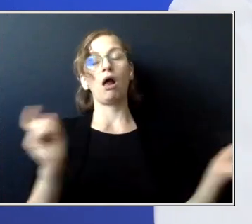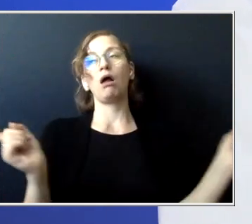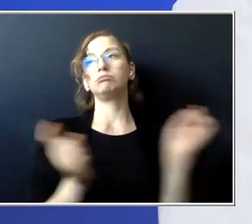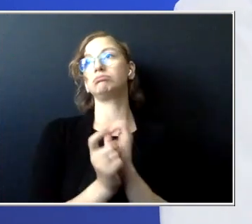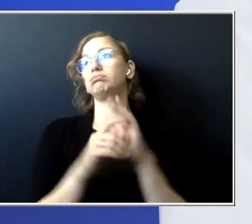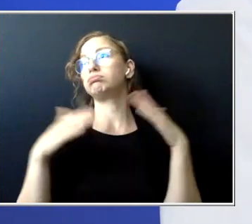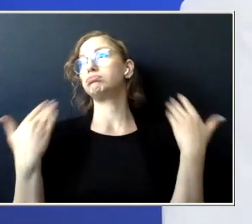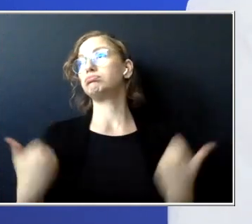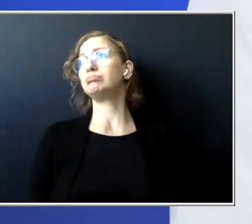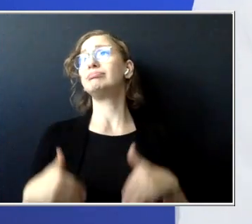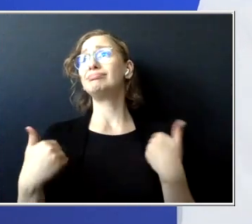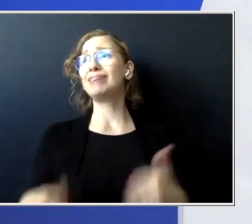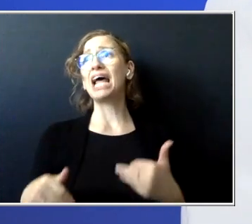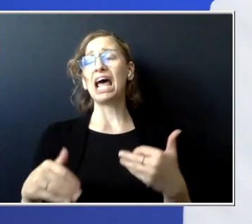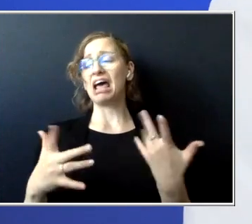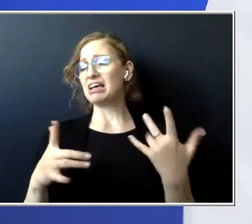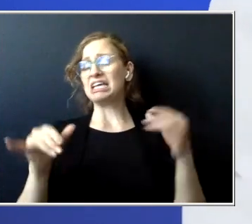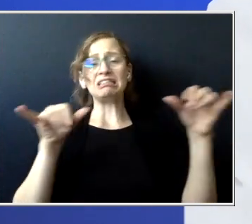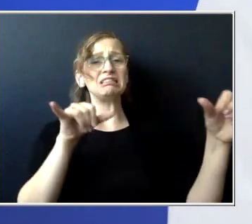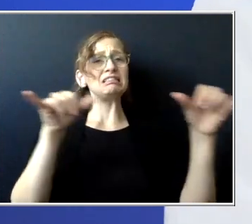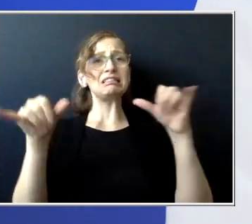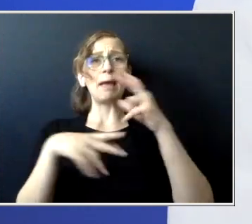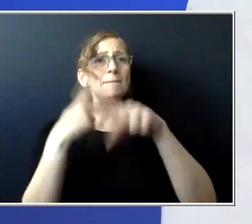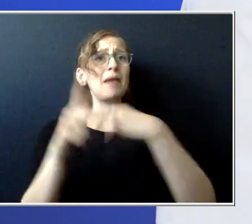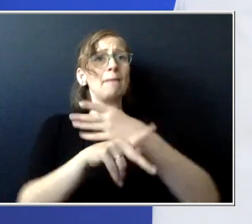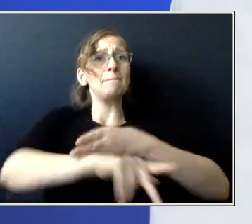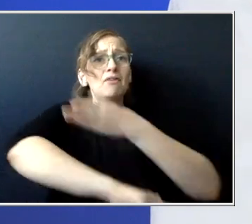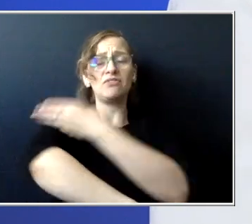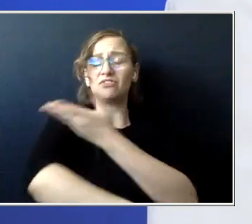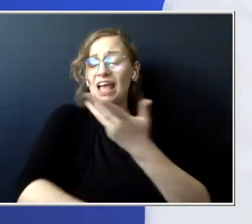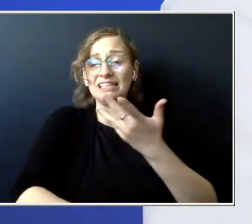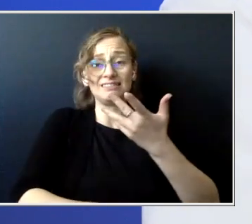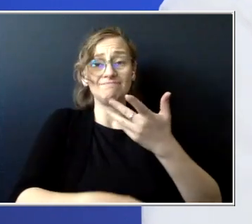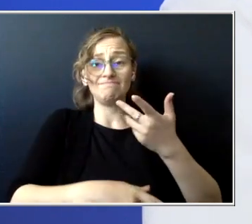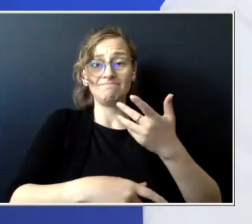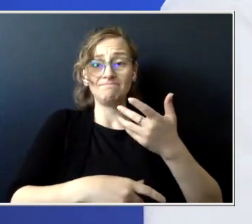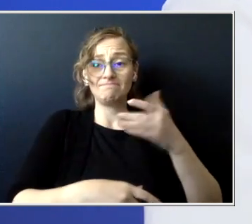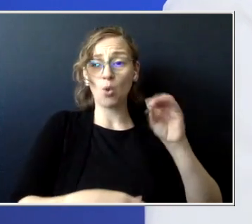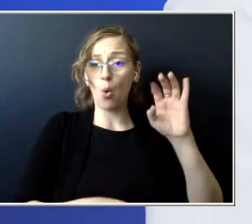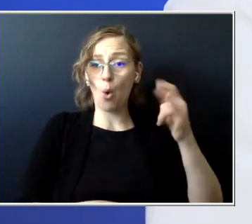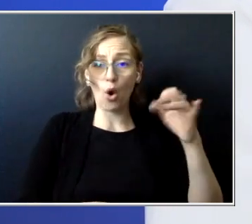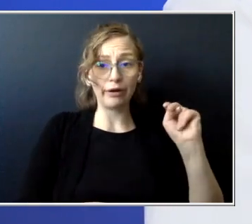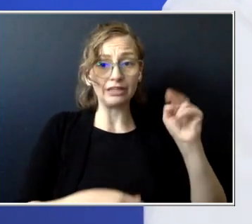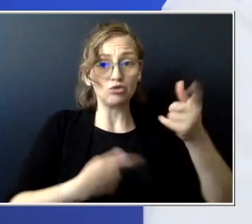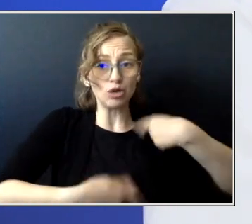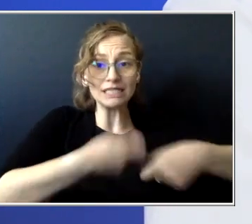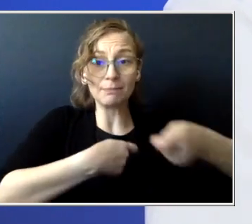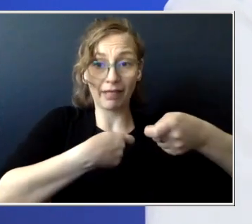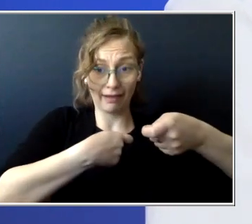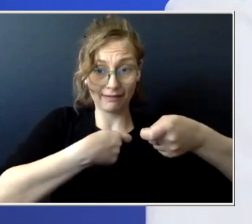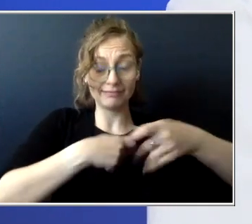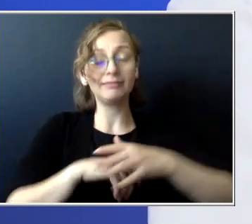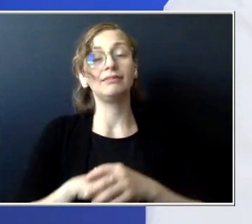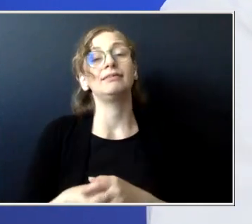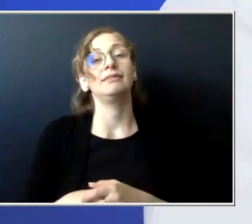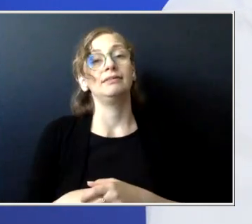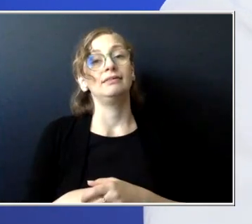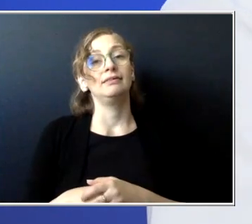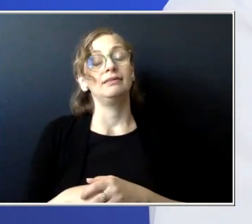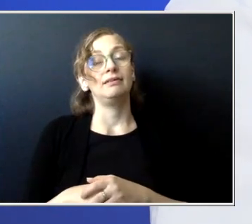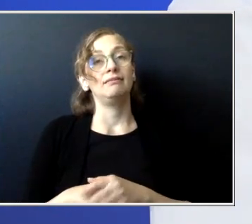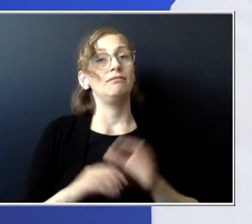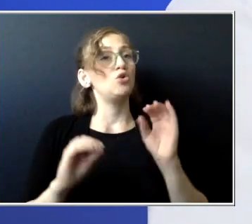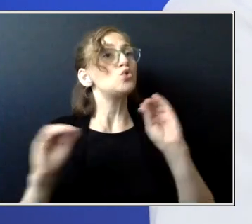transplantation in this space. No other therapy that's been put forward, medical or otherwise, has had this degree of impact. And as we all